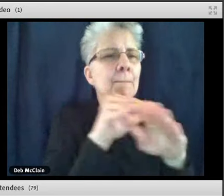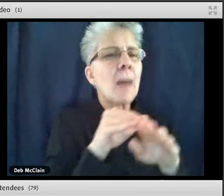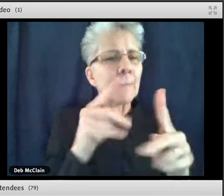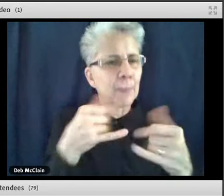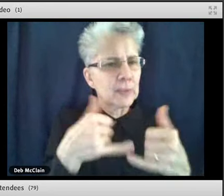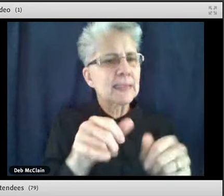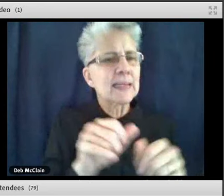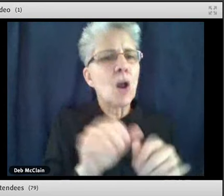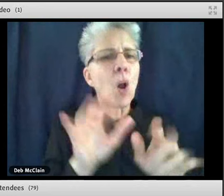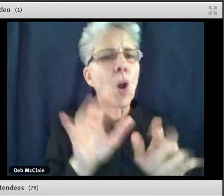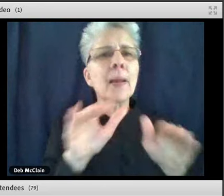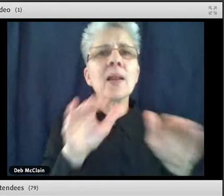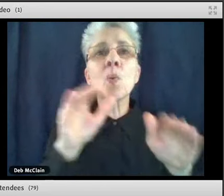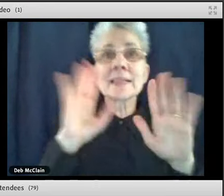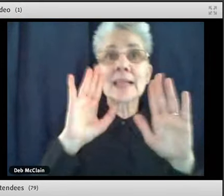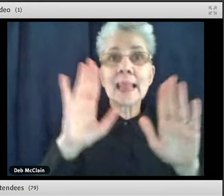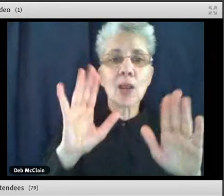And